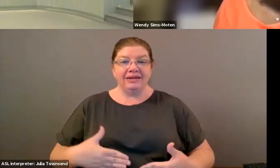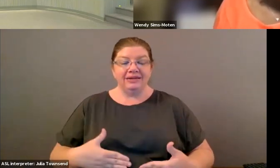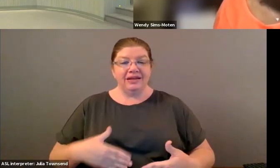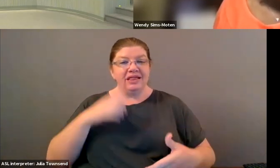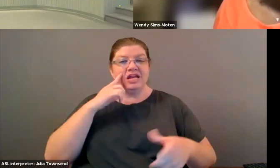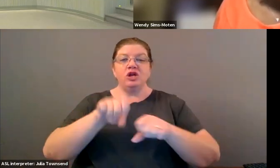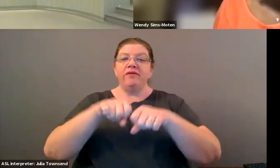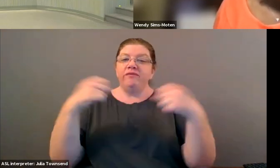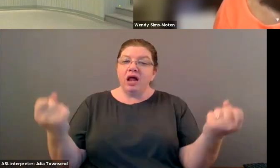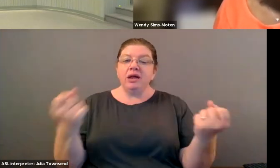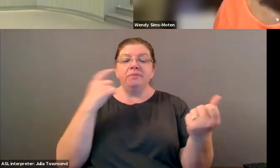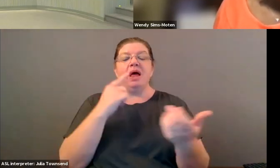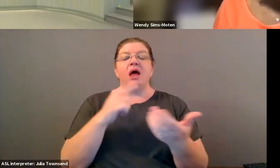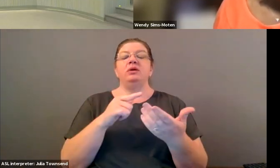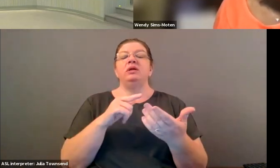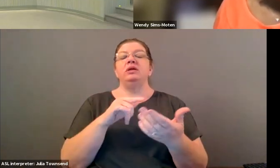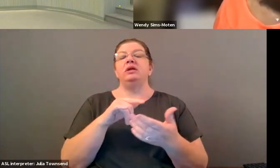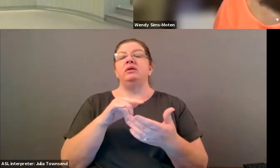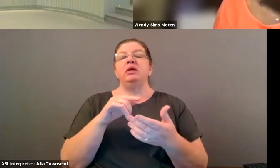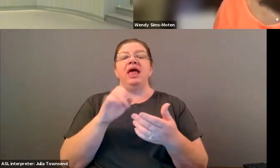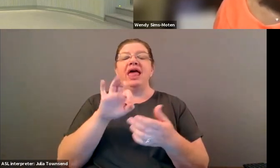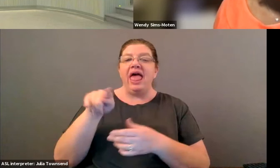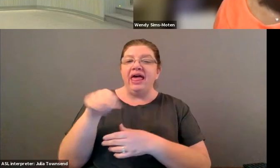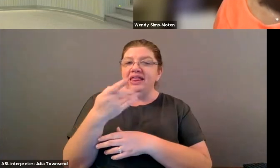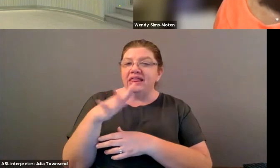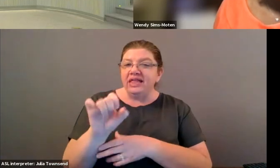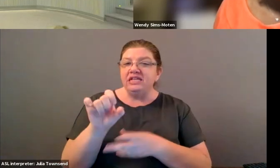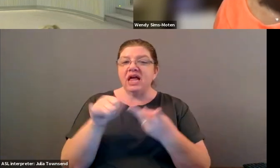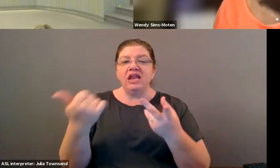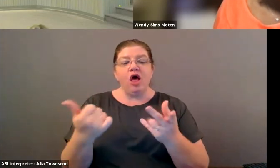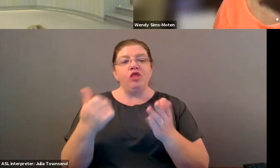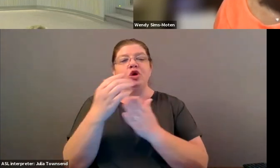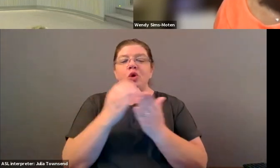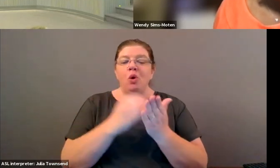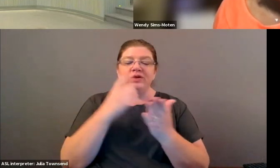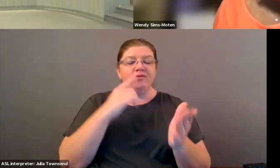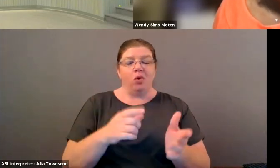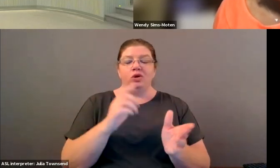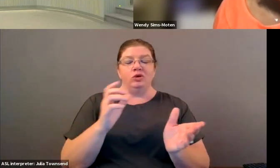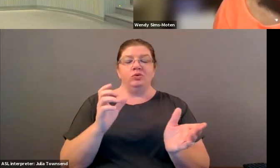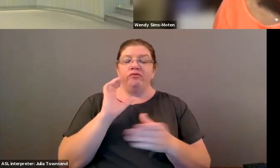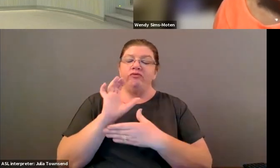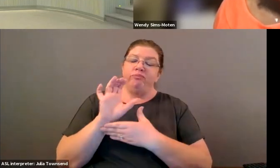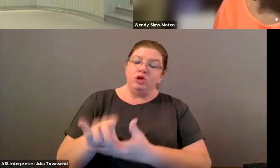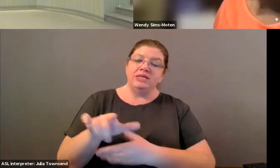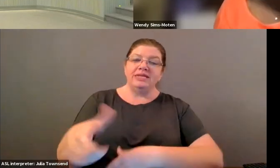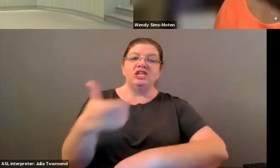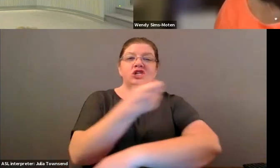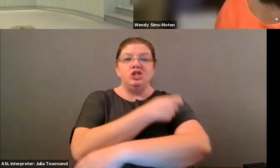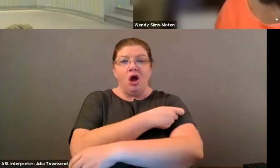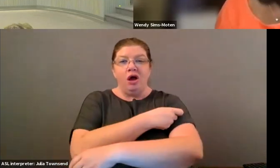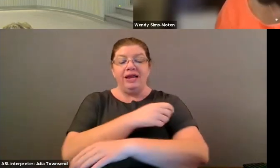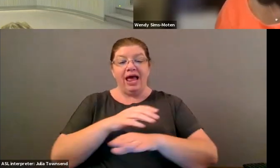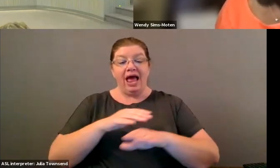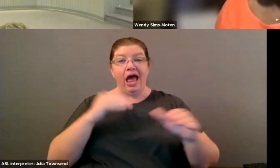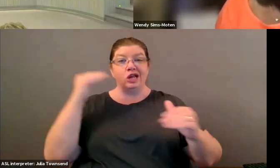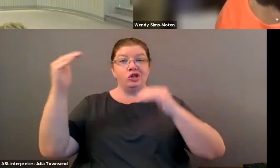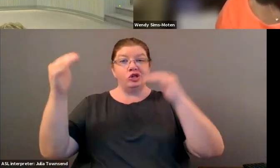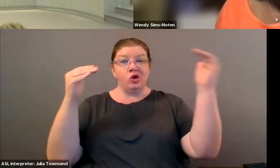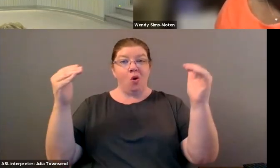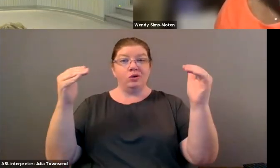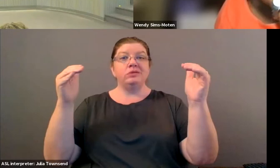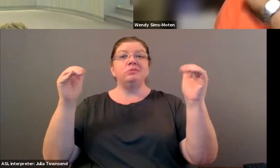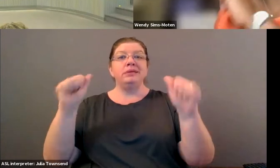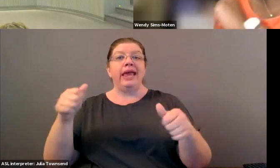Nuremberg codes and many other ethics to push this shot. Adults are at the age of consent, children are